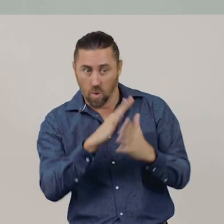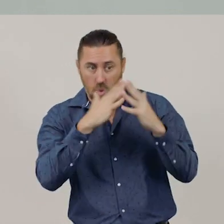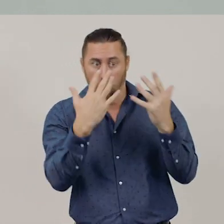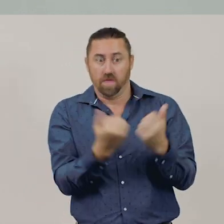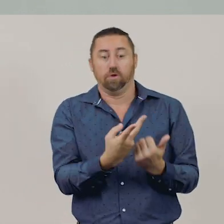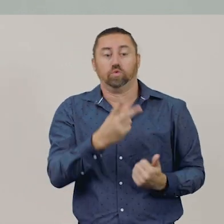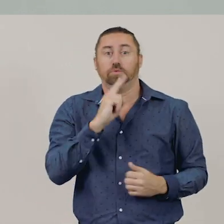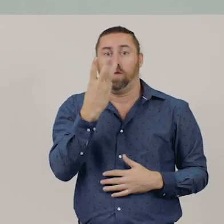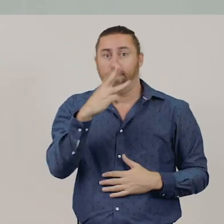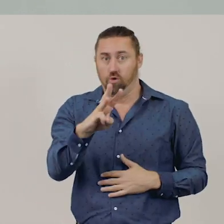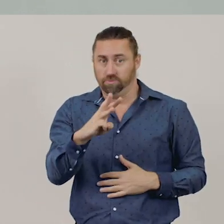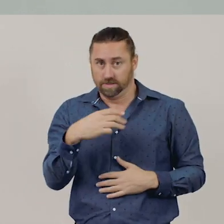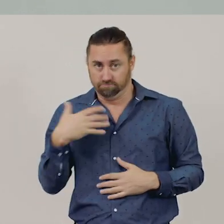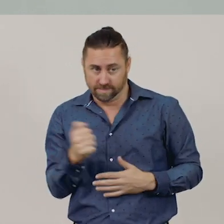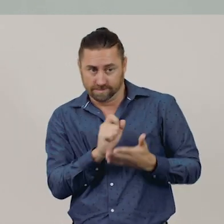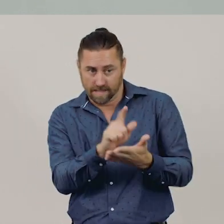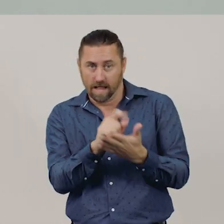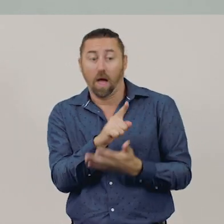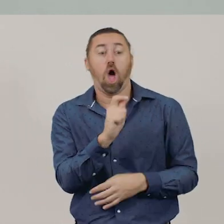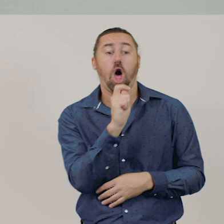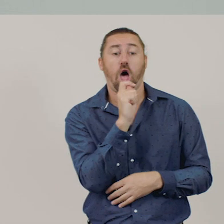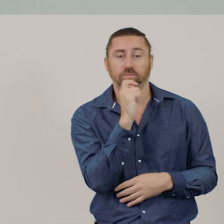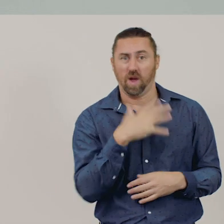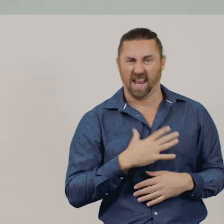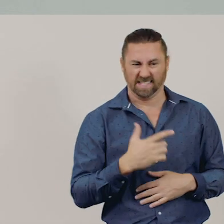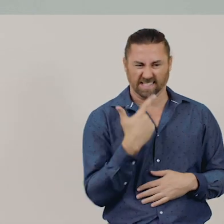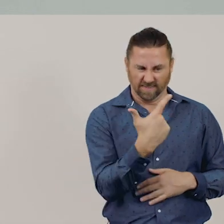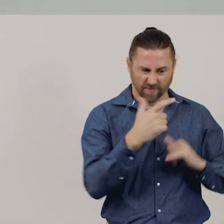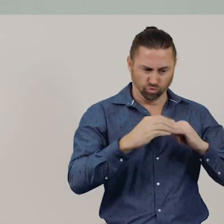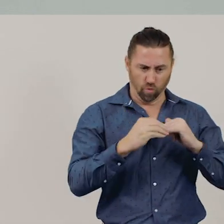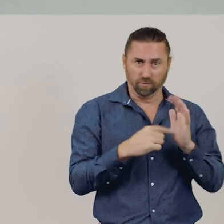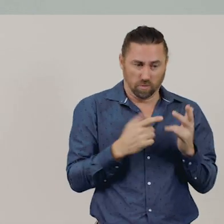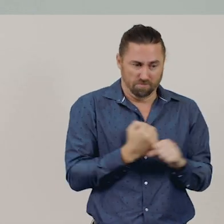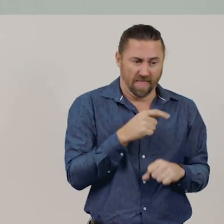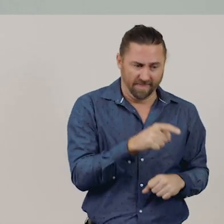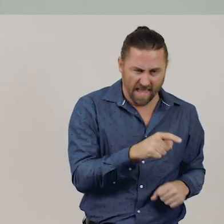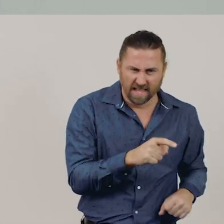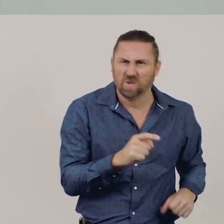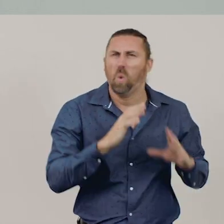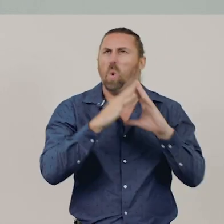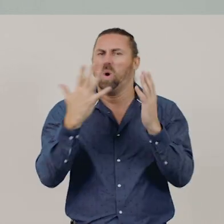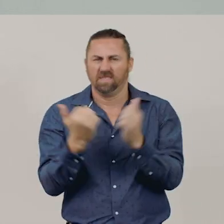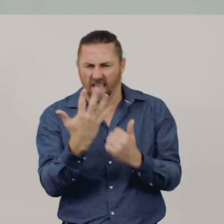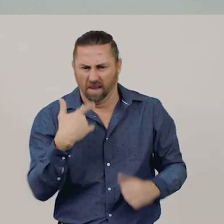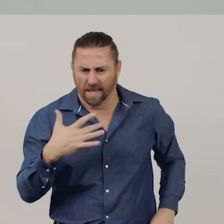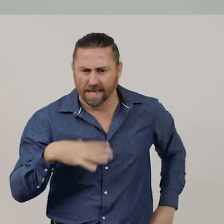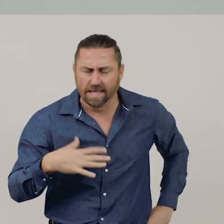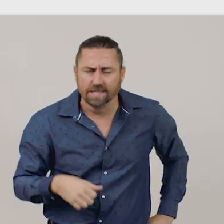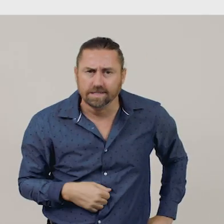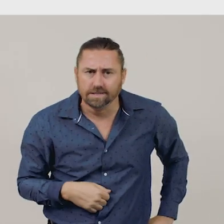230 ice blocks for sale. Each ice block requires 7 strawberries. So how many strawberries do we need in